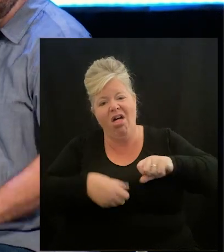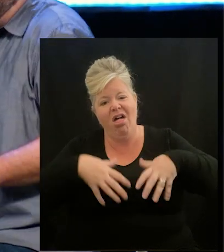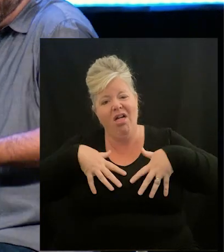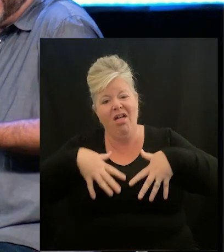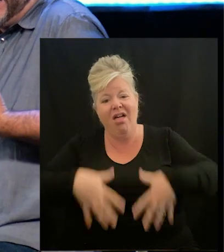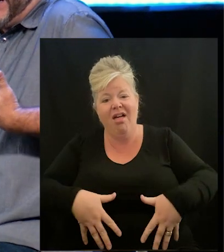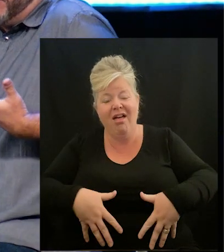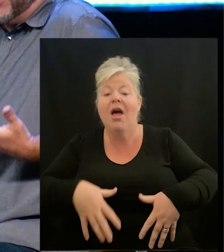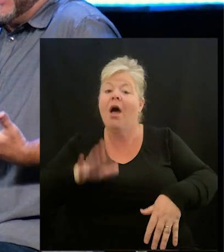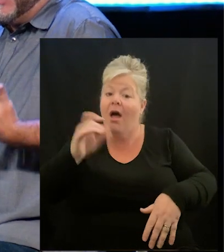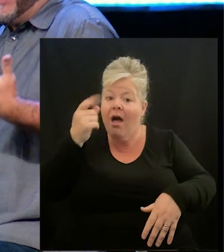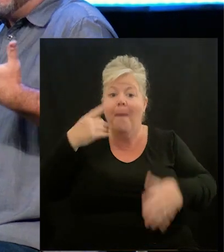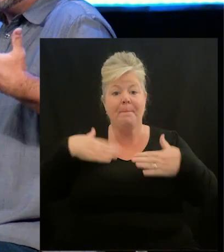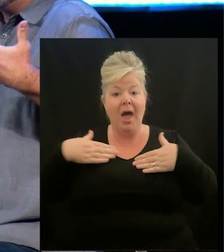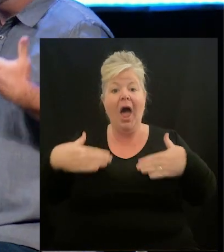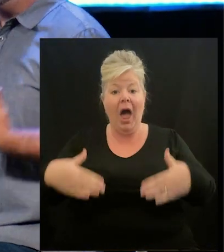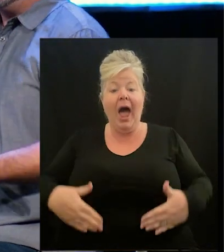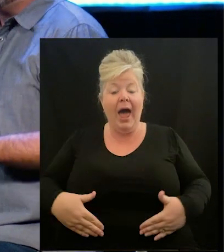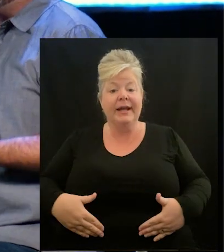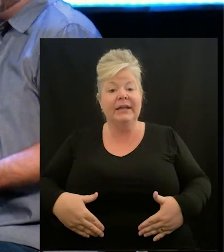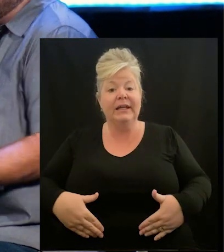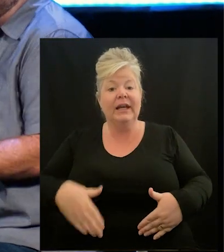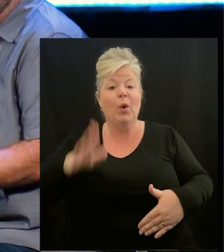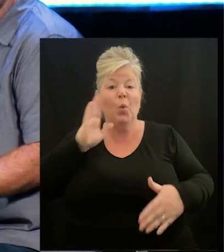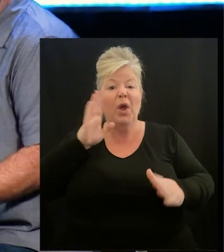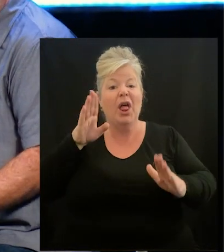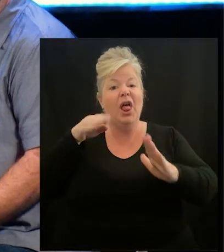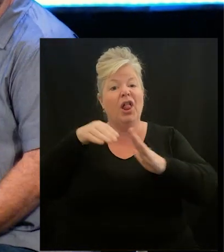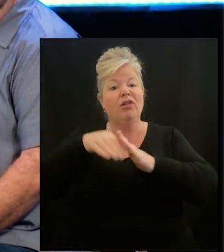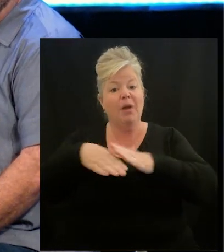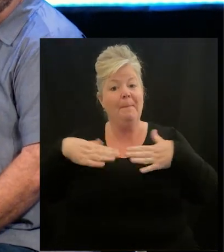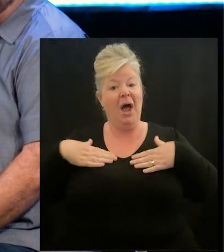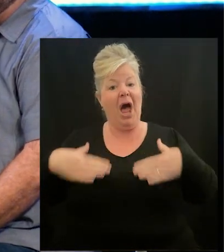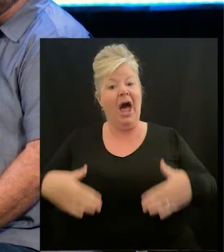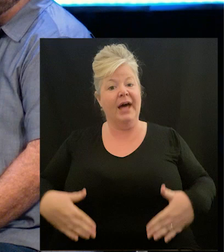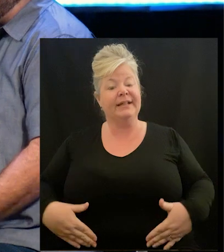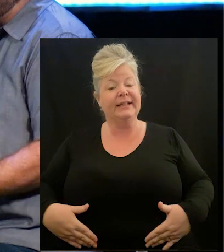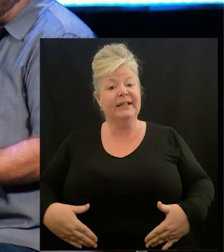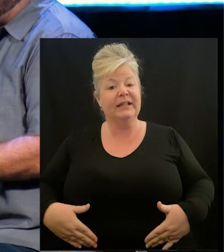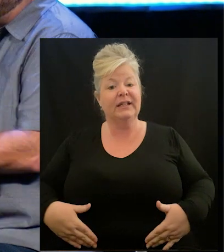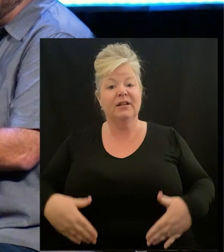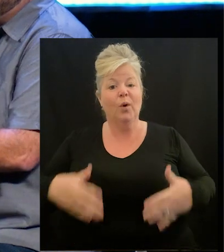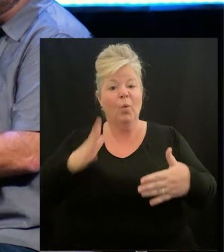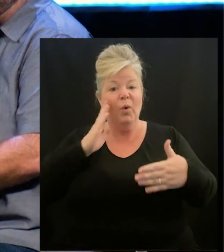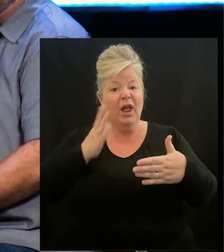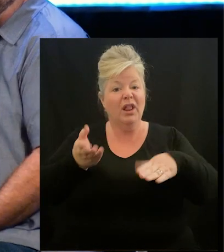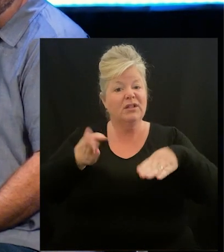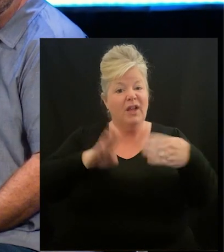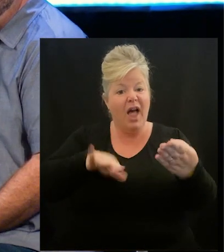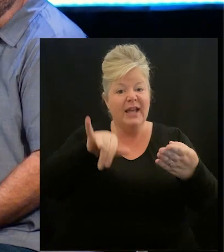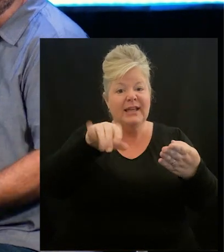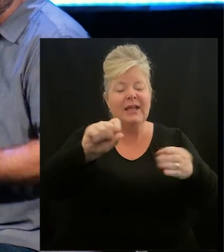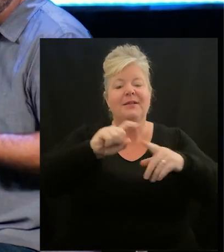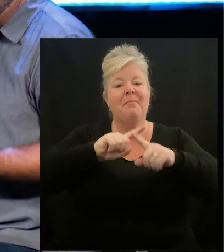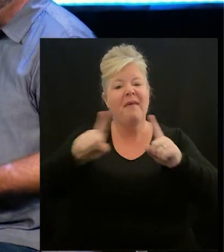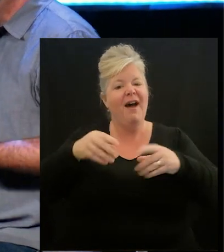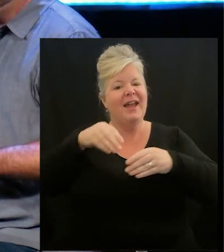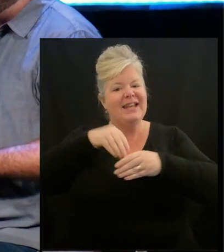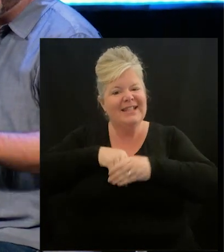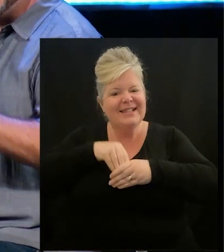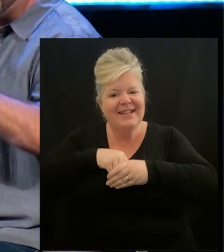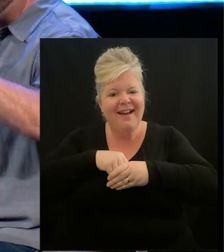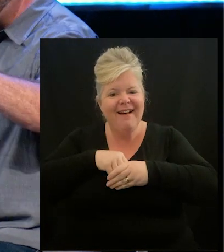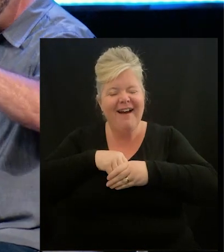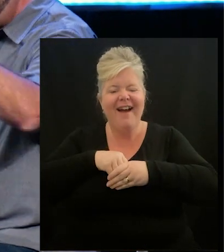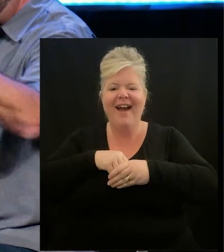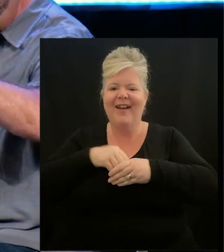we are wasting away, yet inwardly we are being renewed day by day. for our light and momentary troubles are achieving